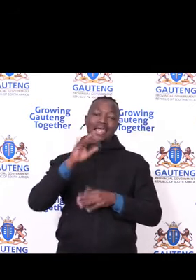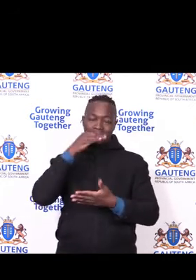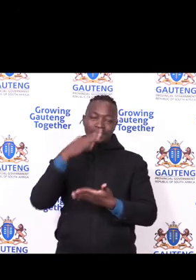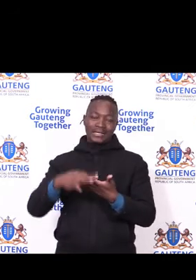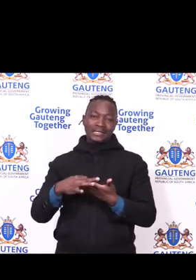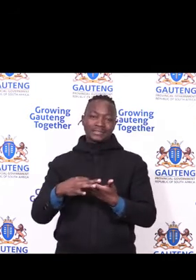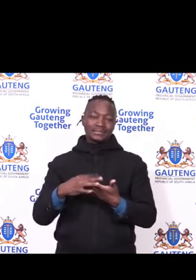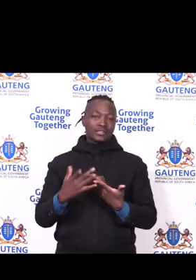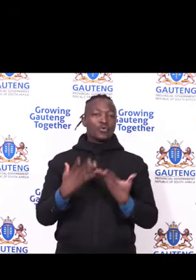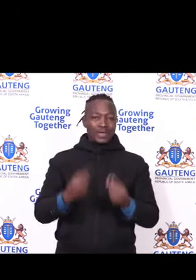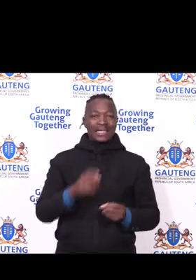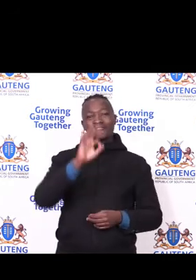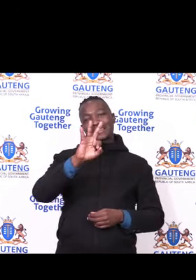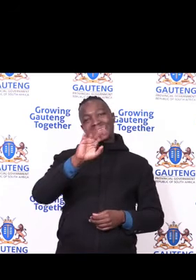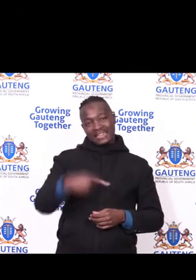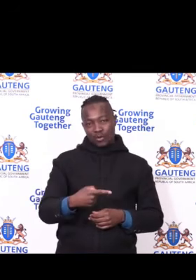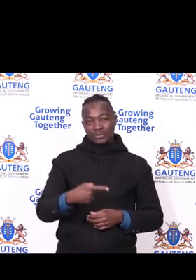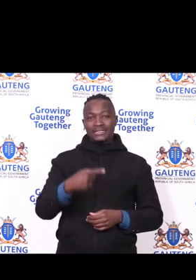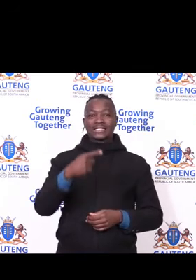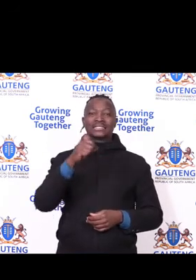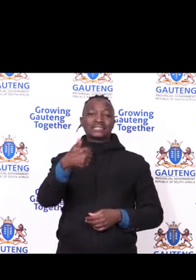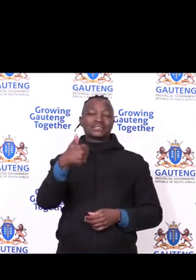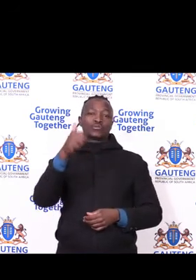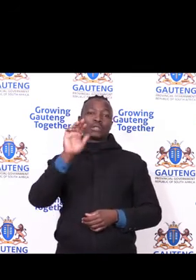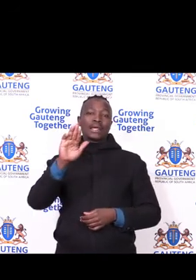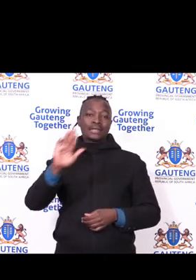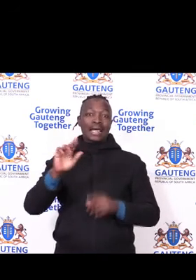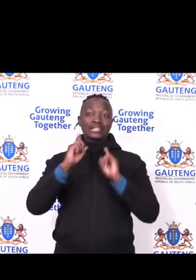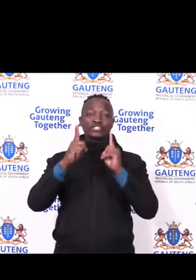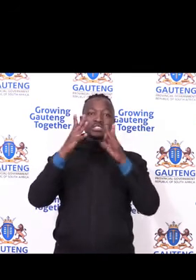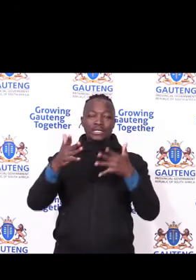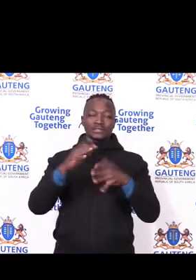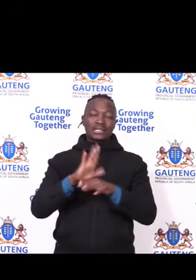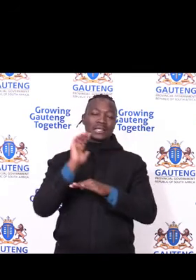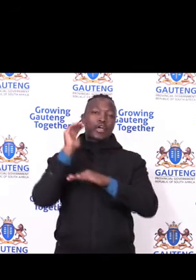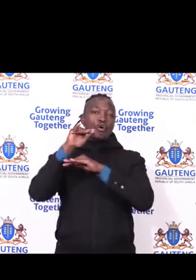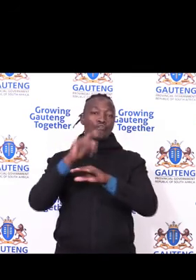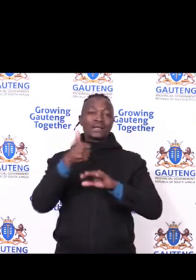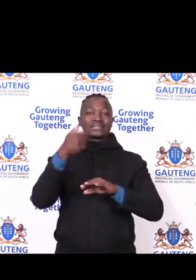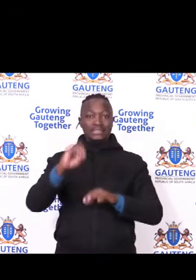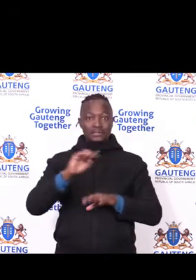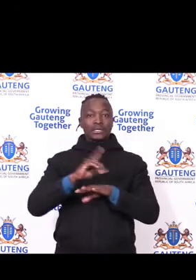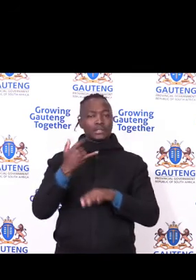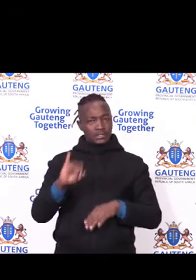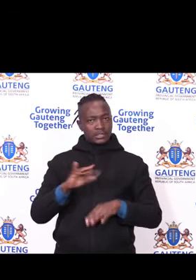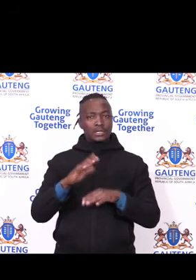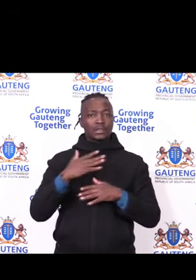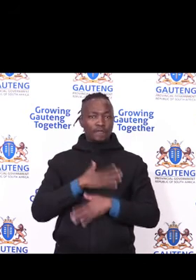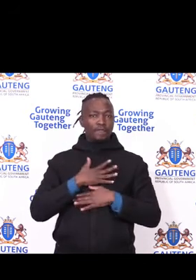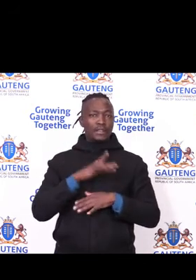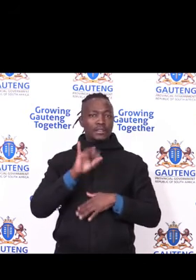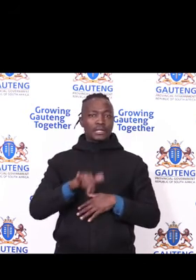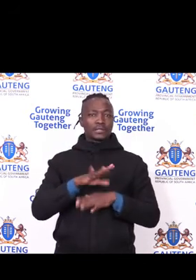got 3,699 educators who are above the age of 60, and they still feel they've got